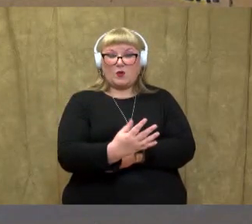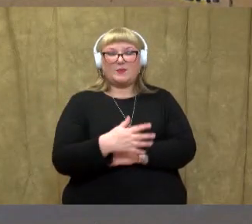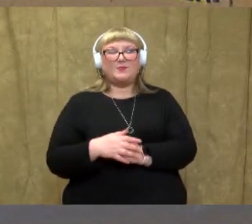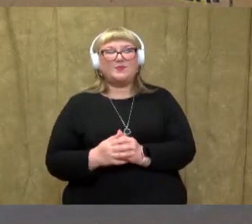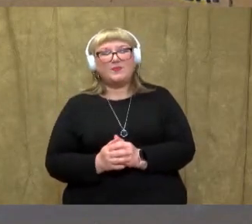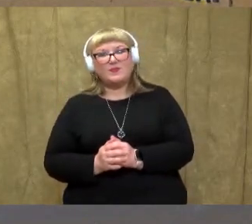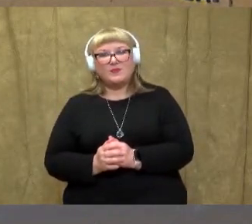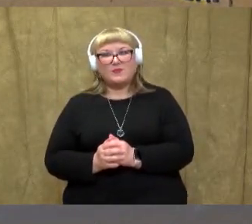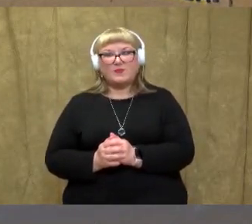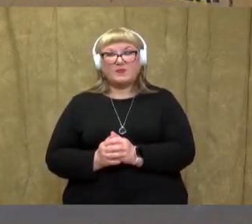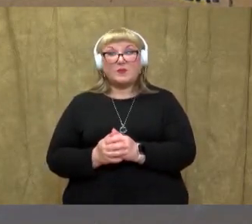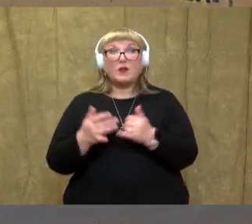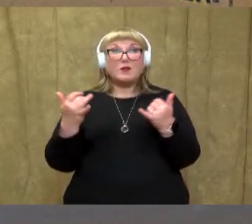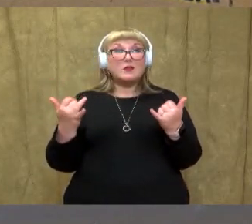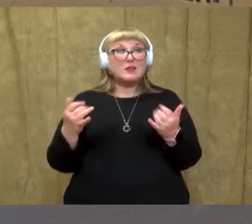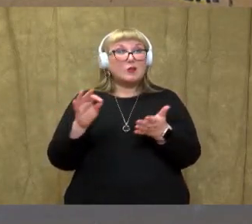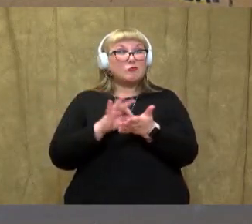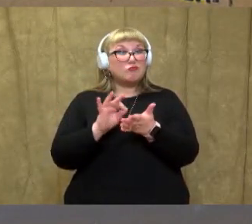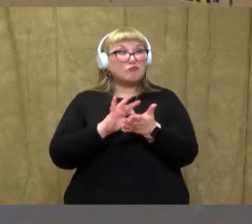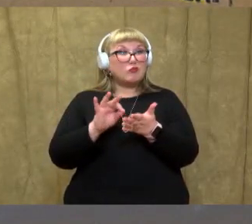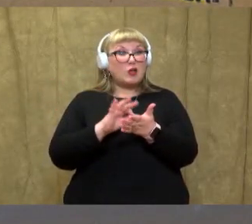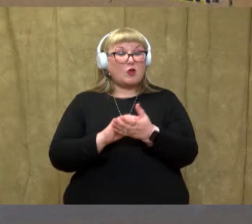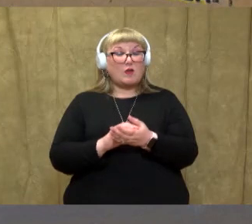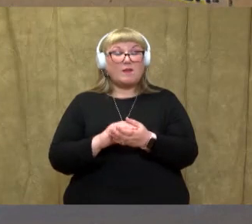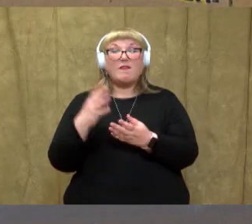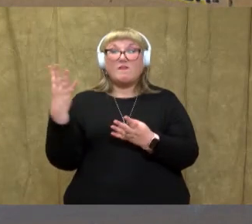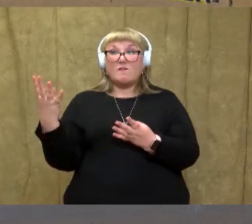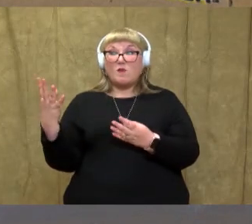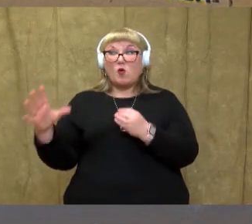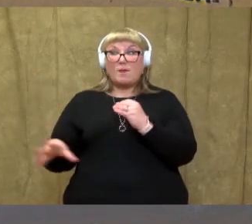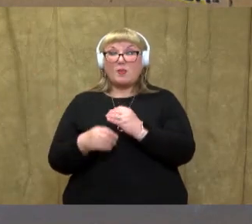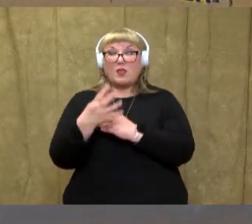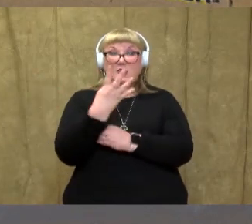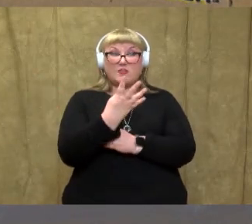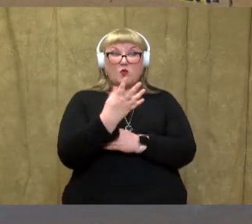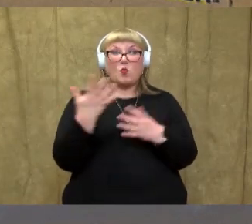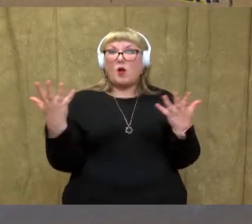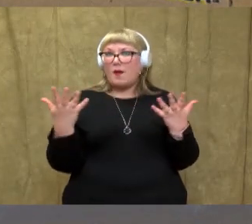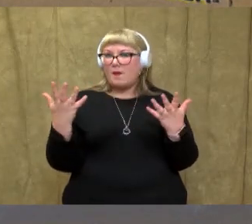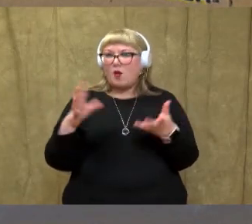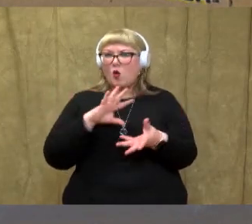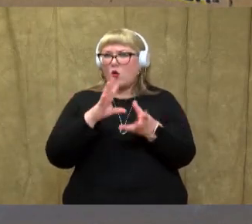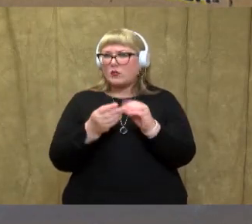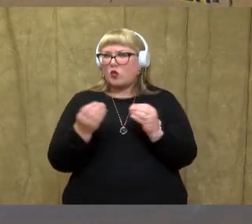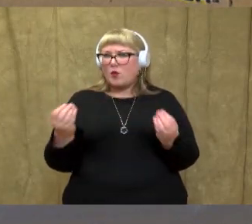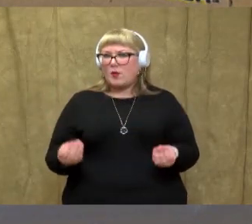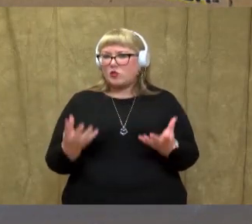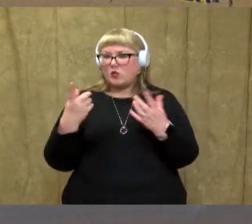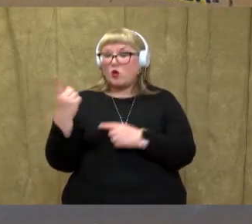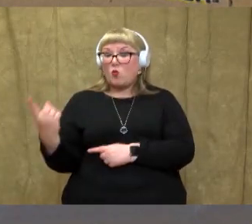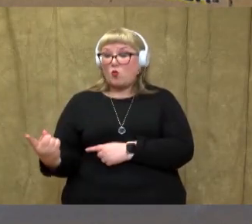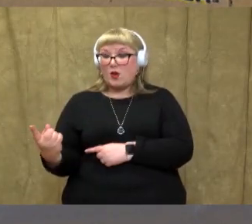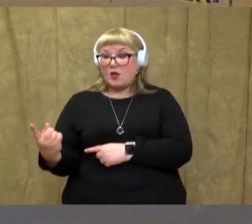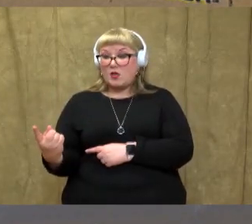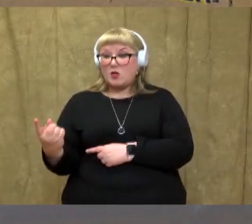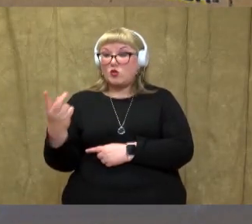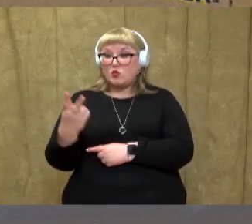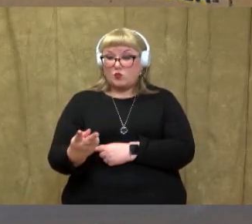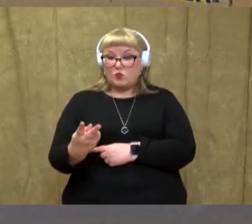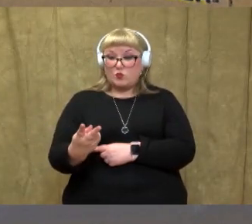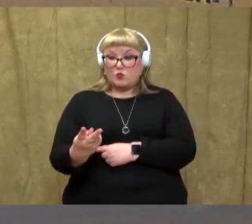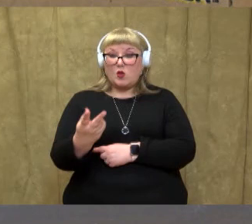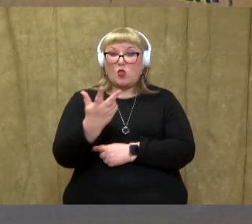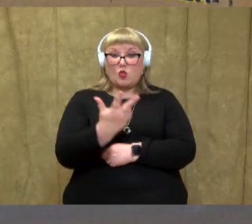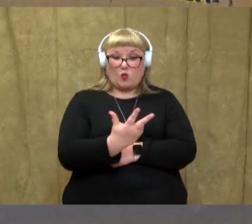4. So now let's count 4 plus 4 all together. 1,